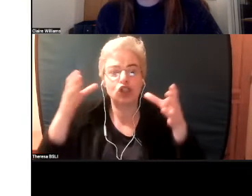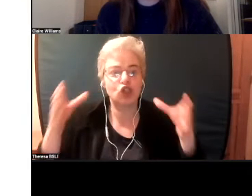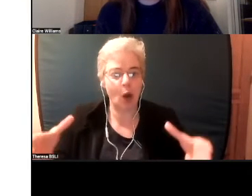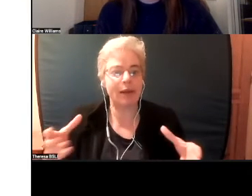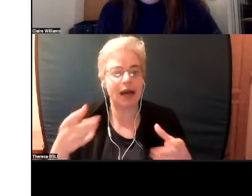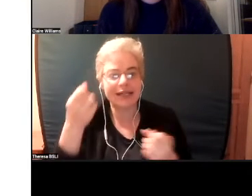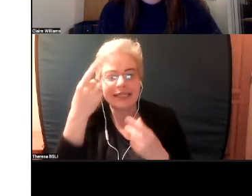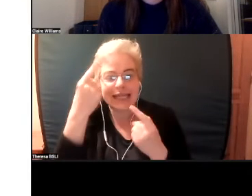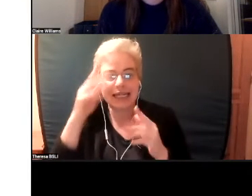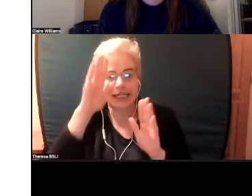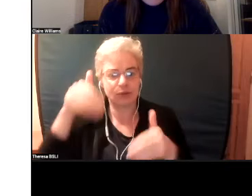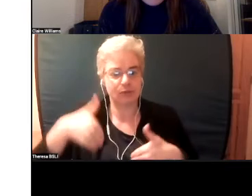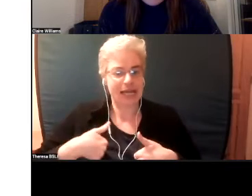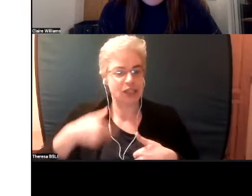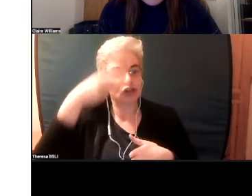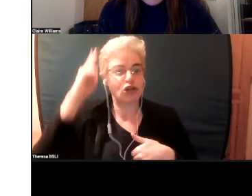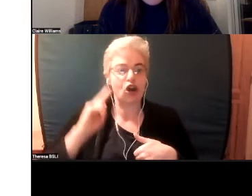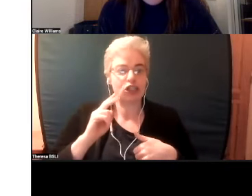neurological difference.